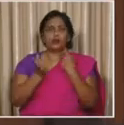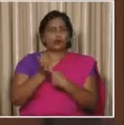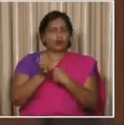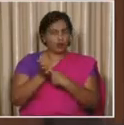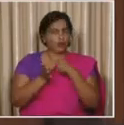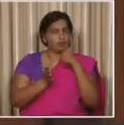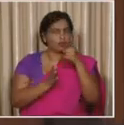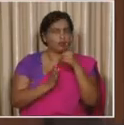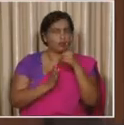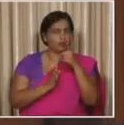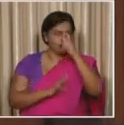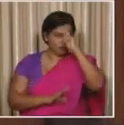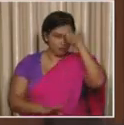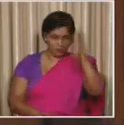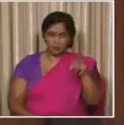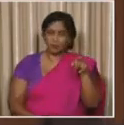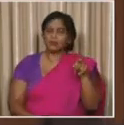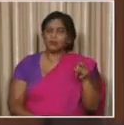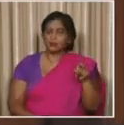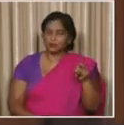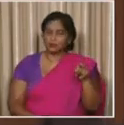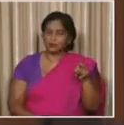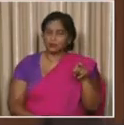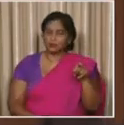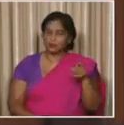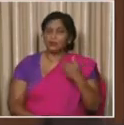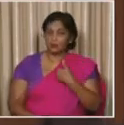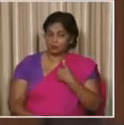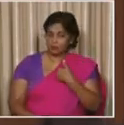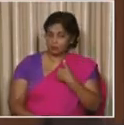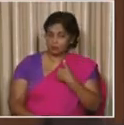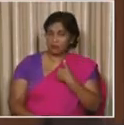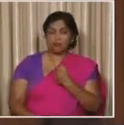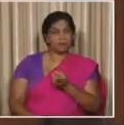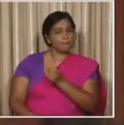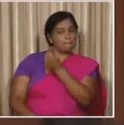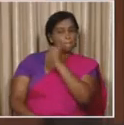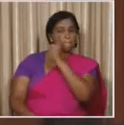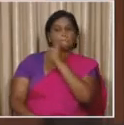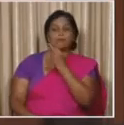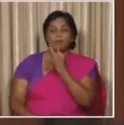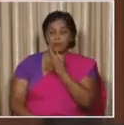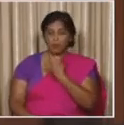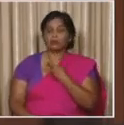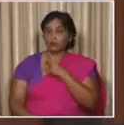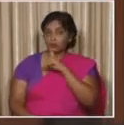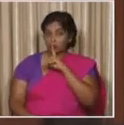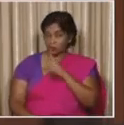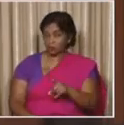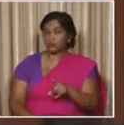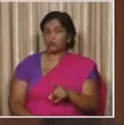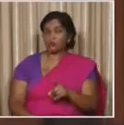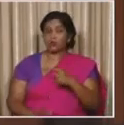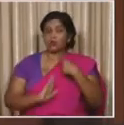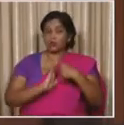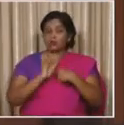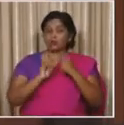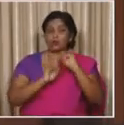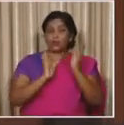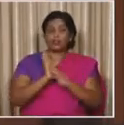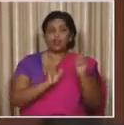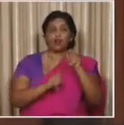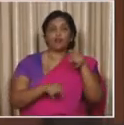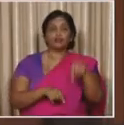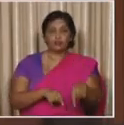to assault me and he threatened me in the Prime Minister's office of this country. In the Prime Minister's office of this country,